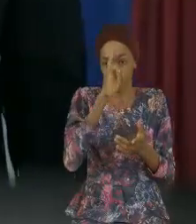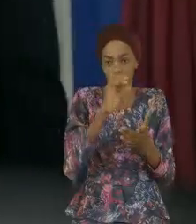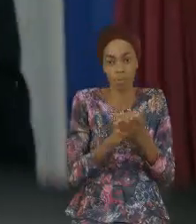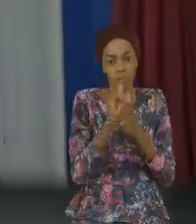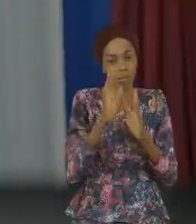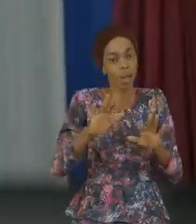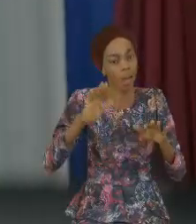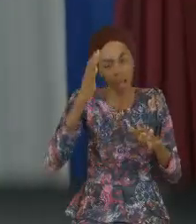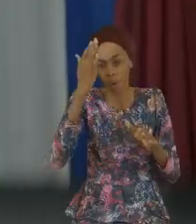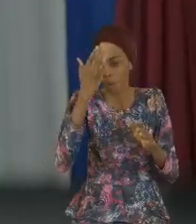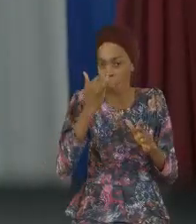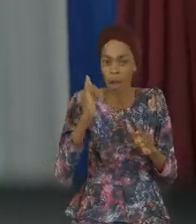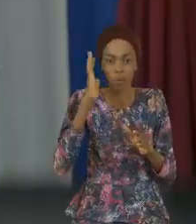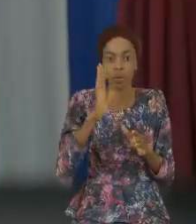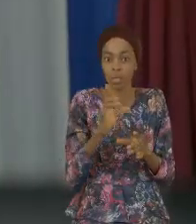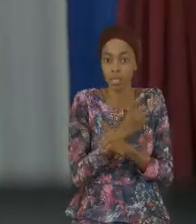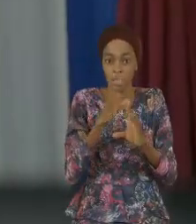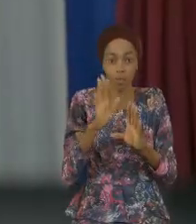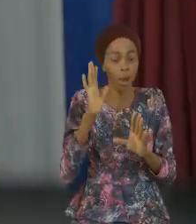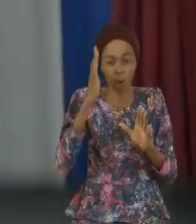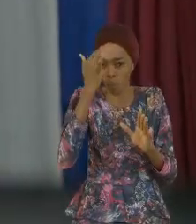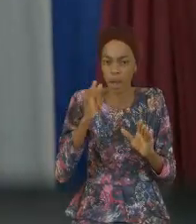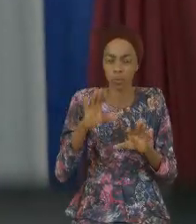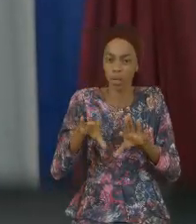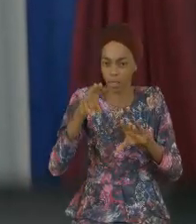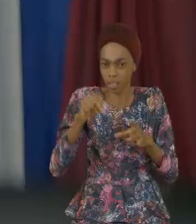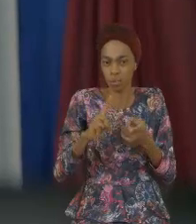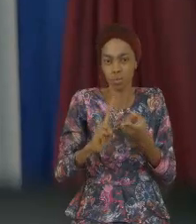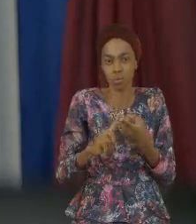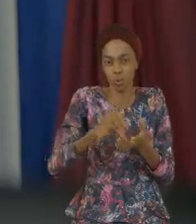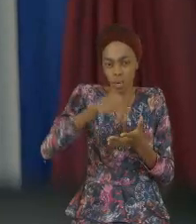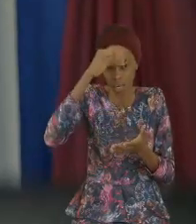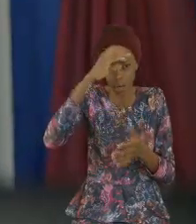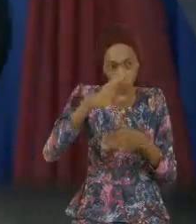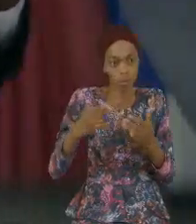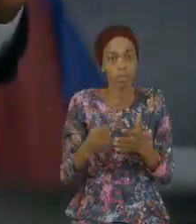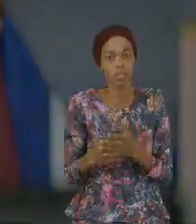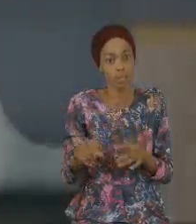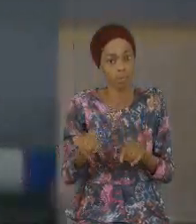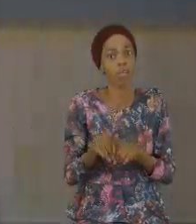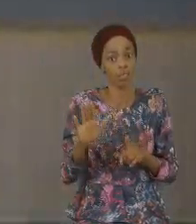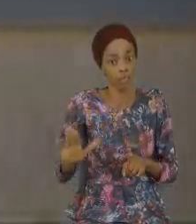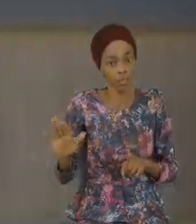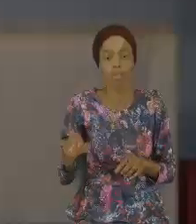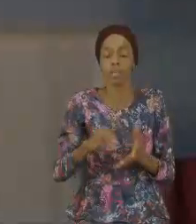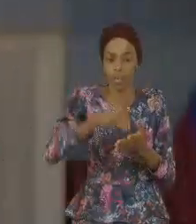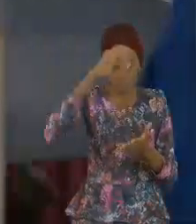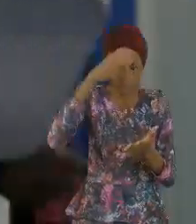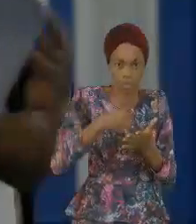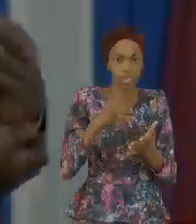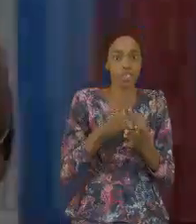need to learn all this? My child, learn everything. It will be useful in building